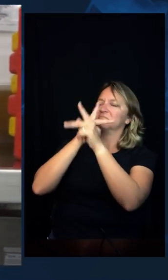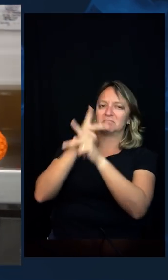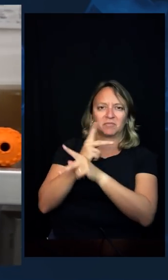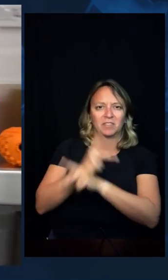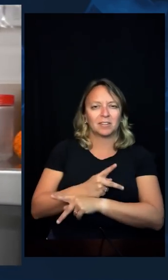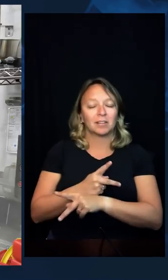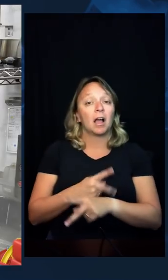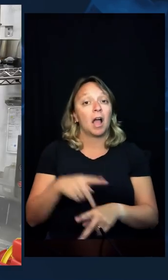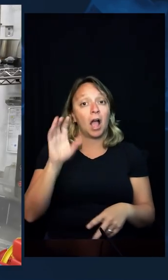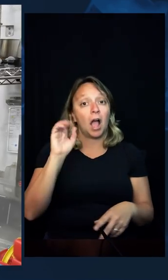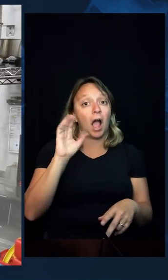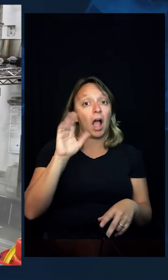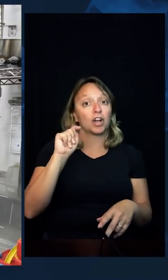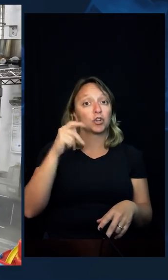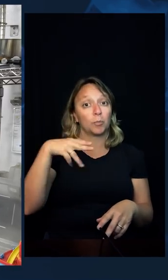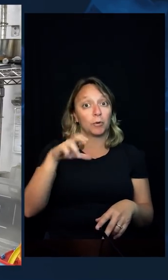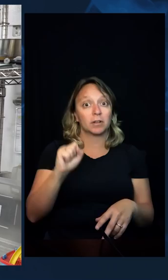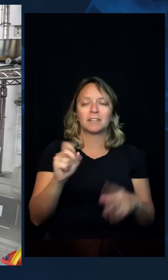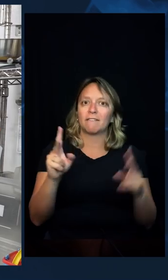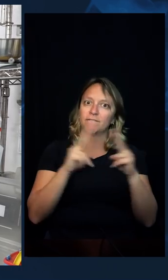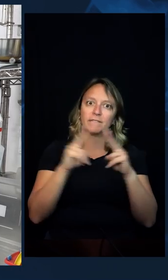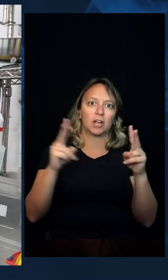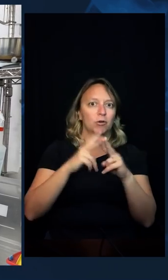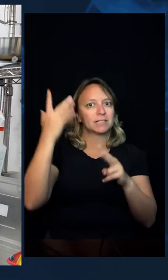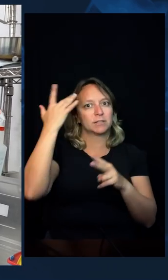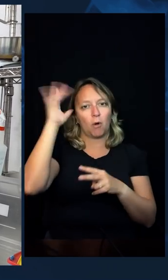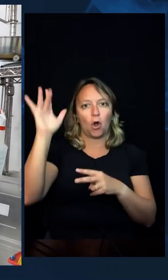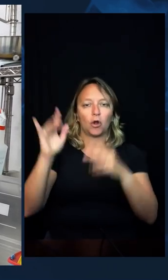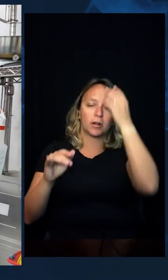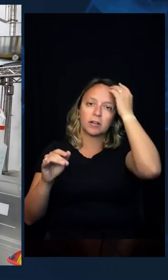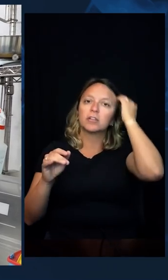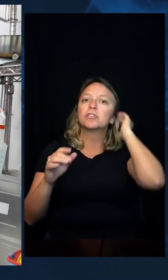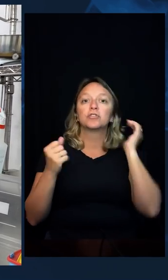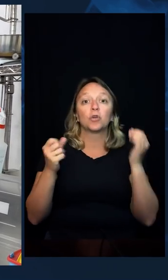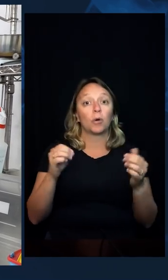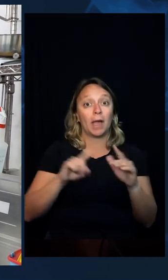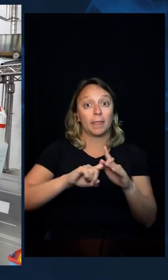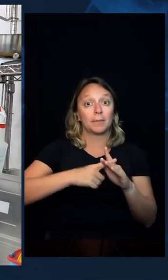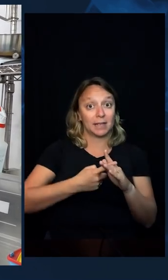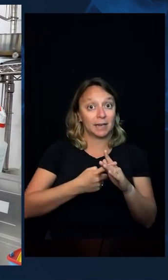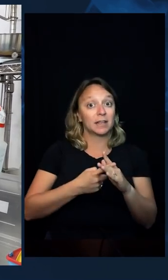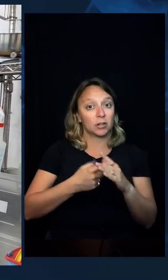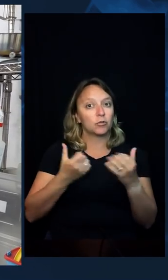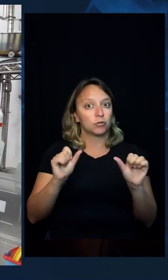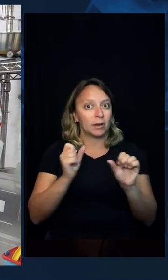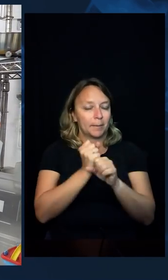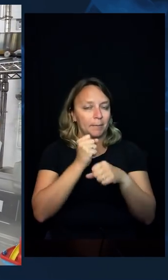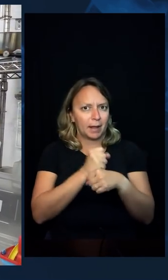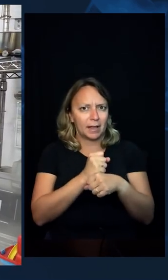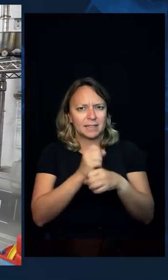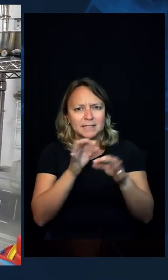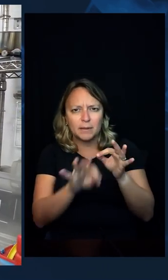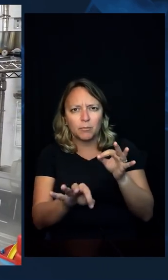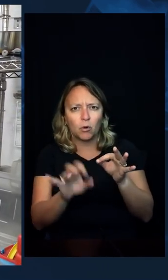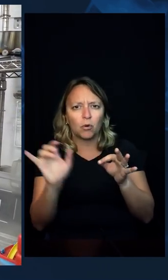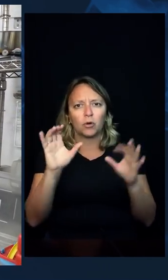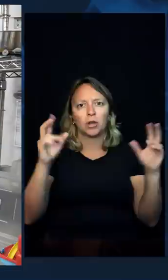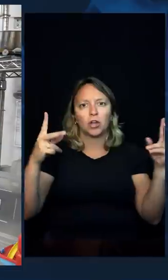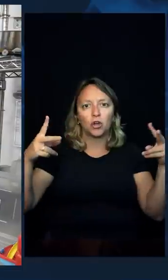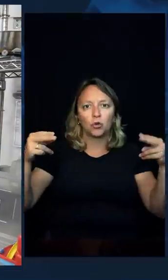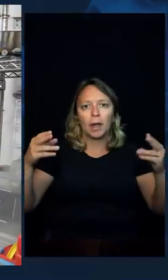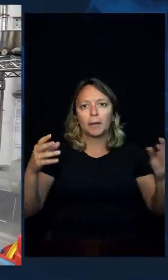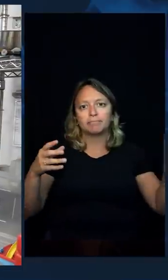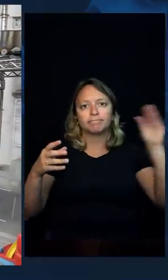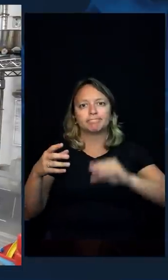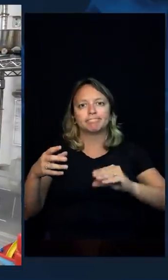really intelligent. So when we first hand these enrichments, we try to make it as simple as possible. So that would be placing the crab inside of this